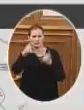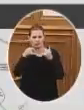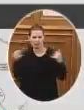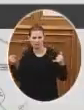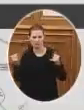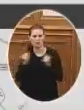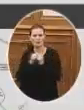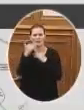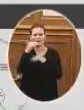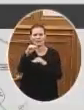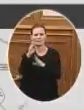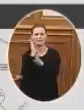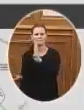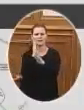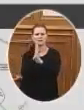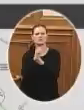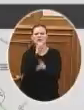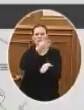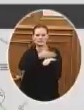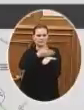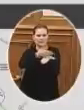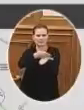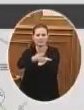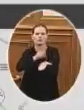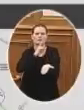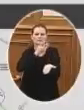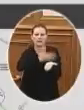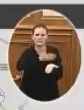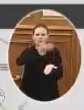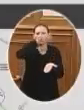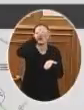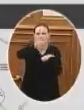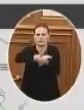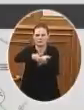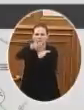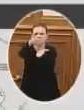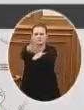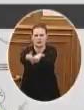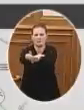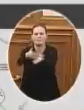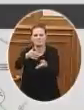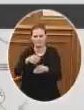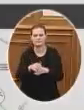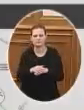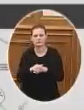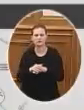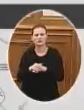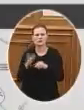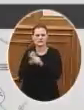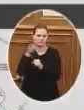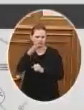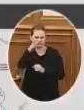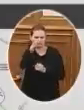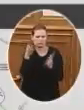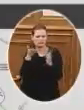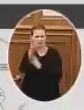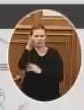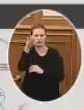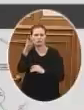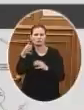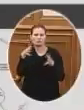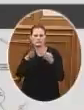bus that goes more quickly along the same corridor using Kearny and Broadway to get through quicker parts of town, but still giving